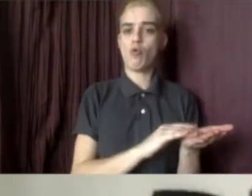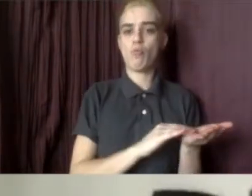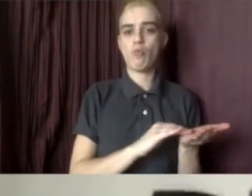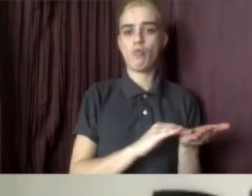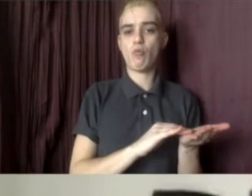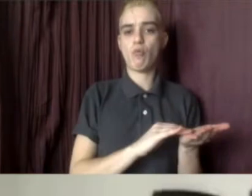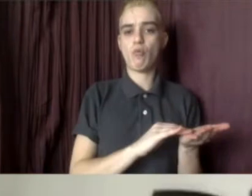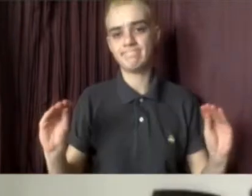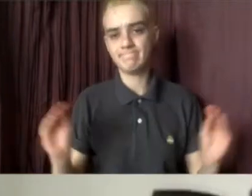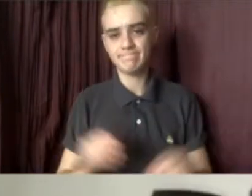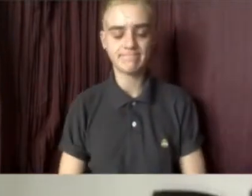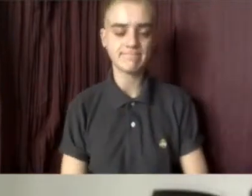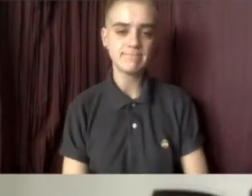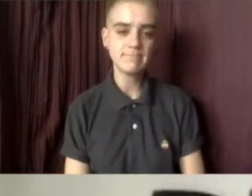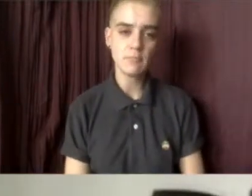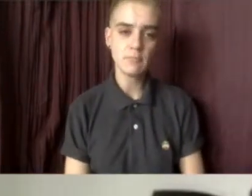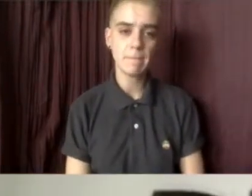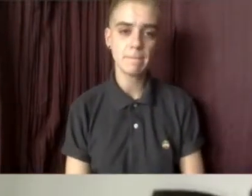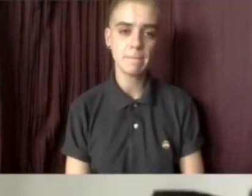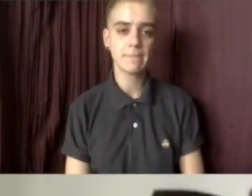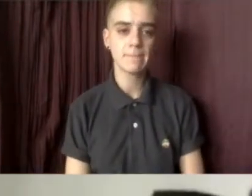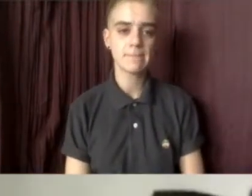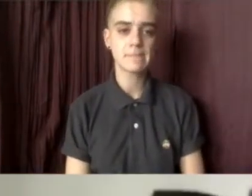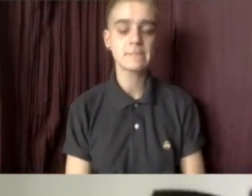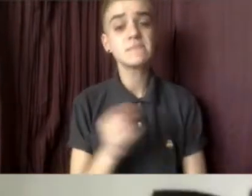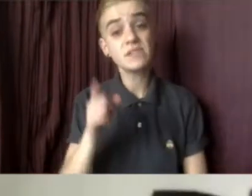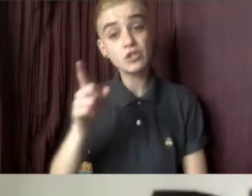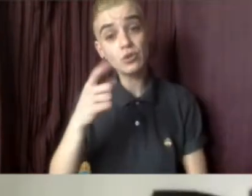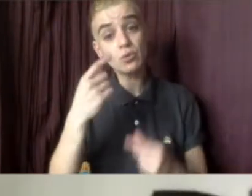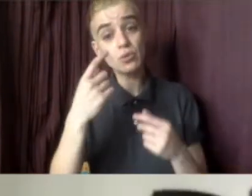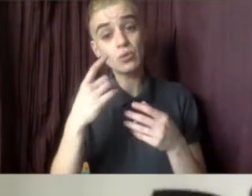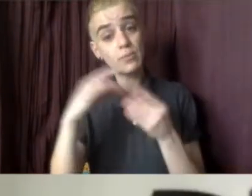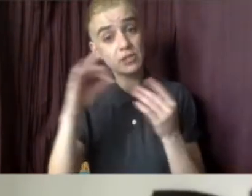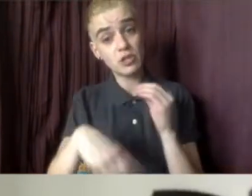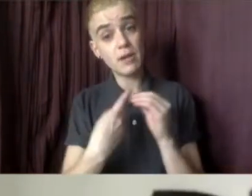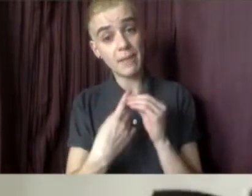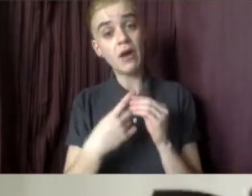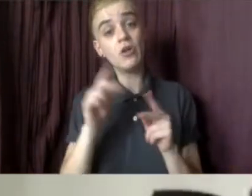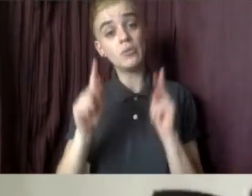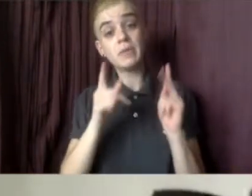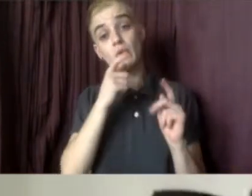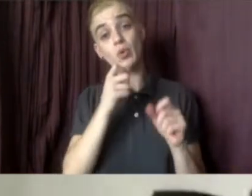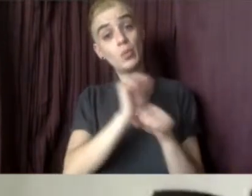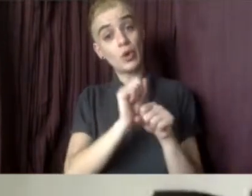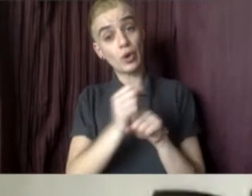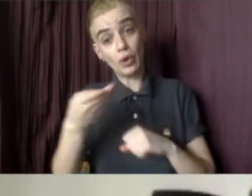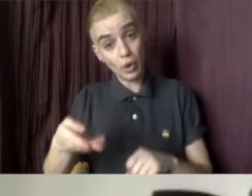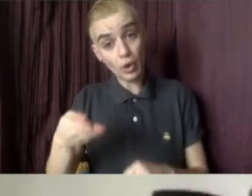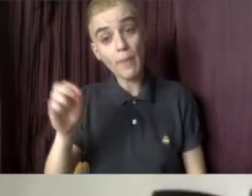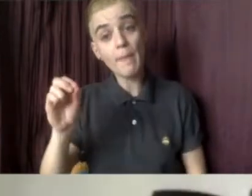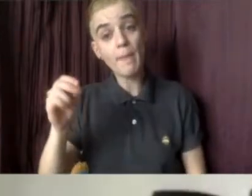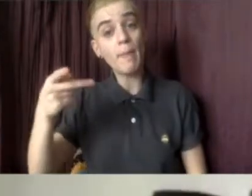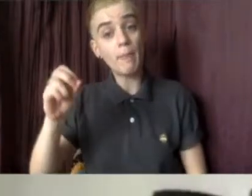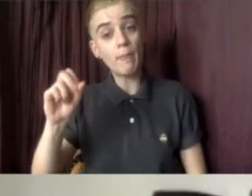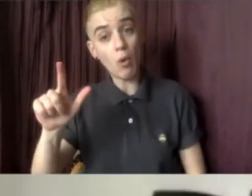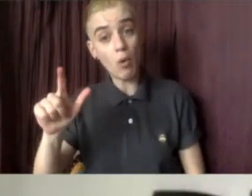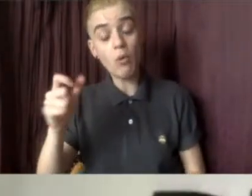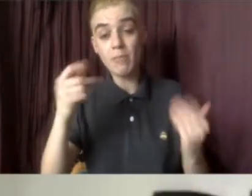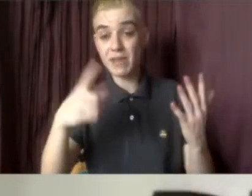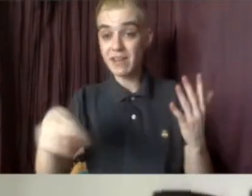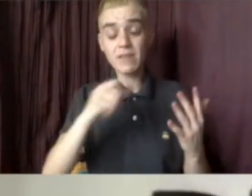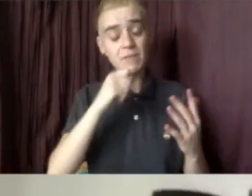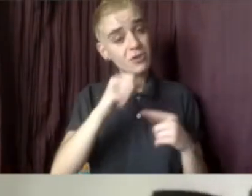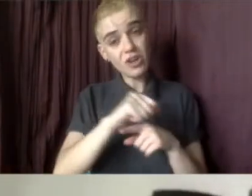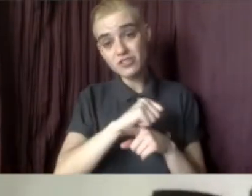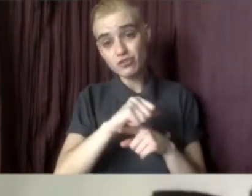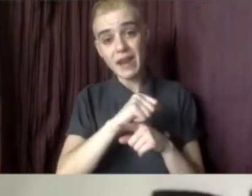our people, how to be kind, right, and etiquette. And what do you say to people? You don't call people crippled, and we don't use the word handicap anymore.